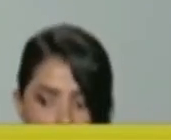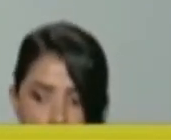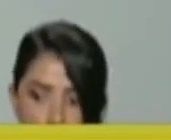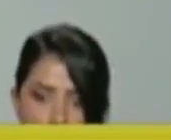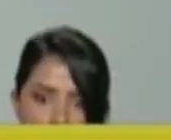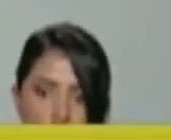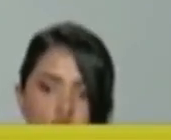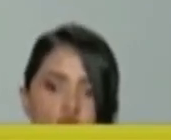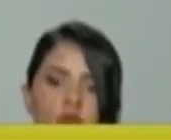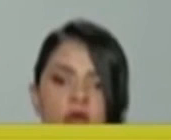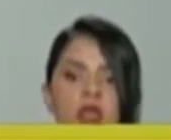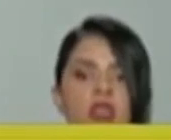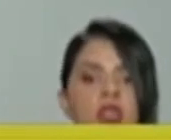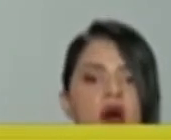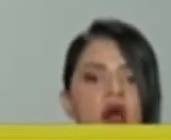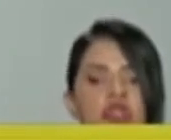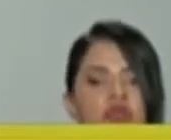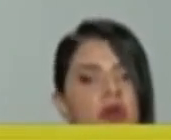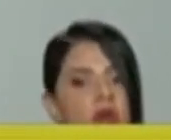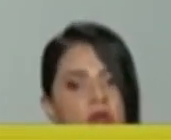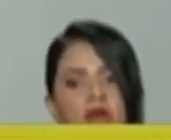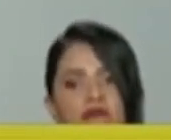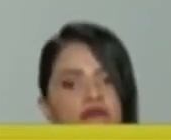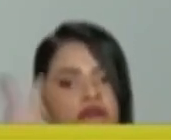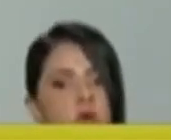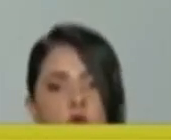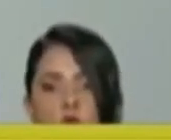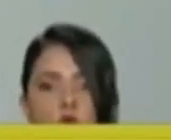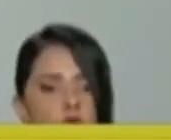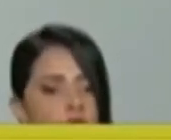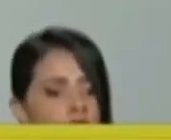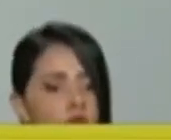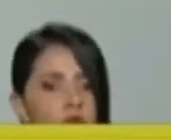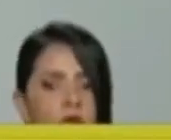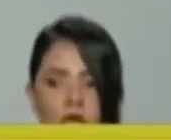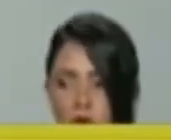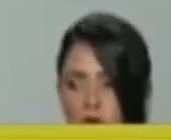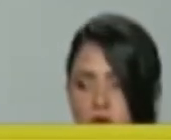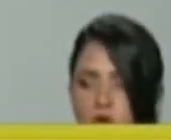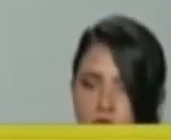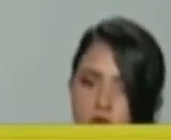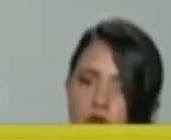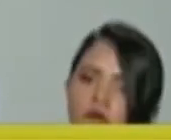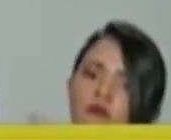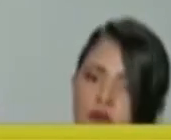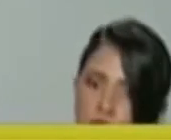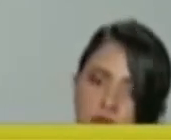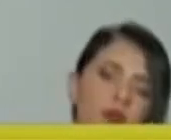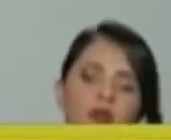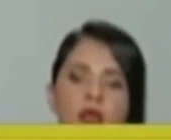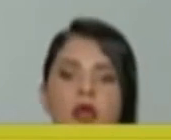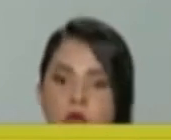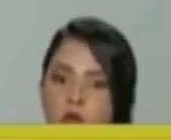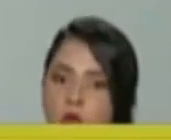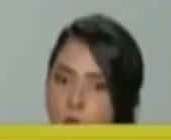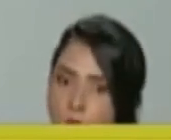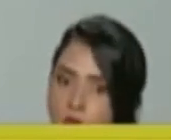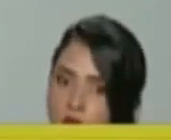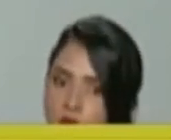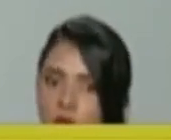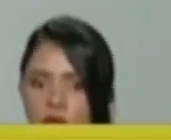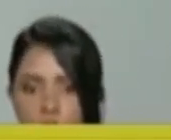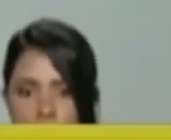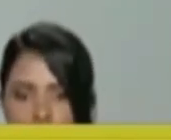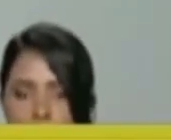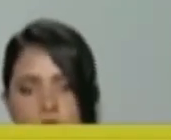Therefore, what I'm saying about Maduro is that this narrative in the world that is saying that Venezuela doesn't have any democracy and that he was